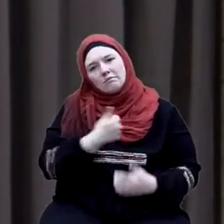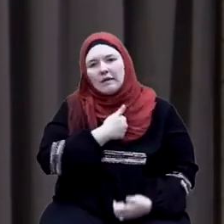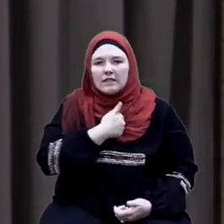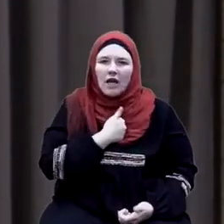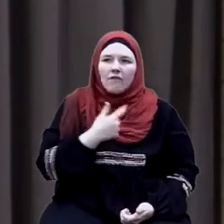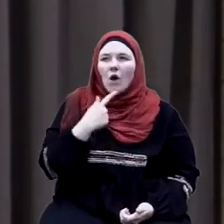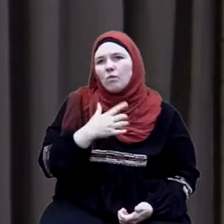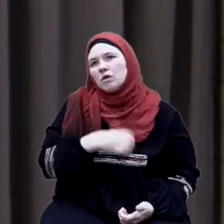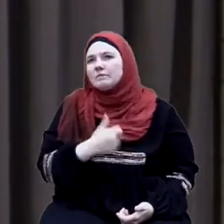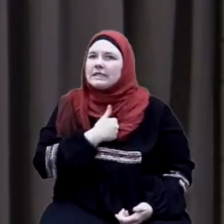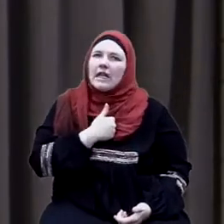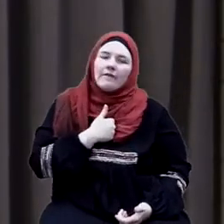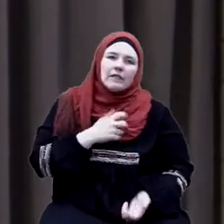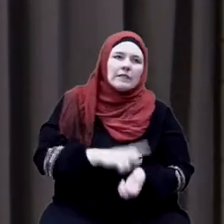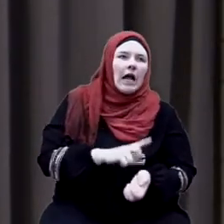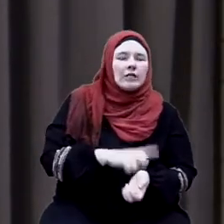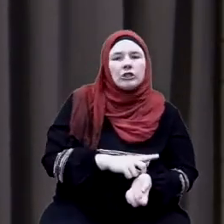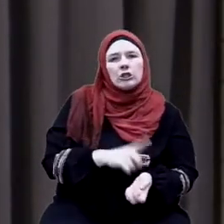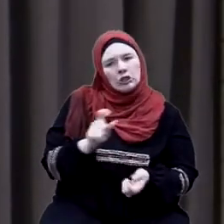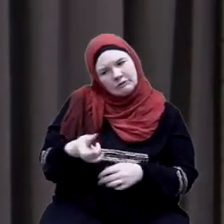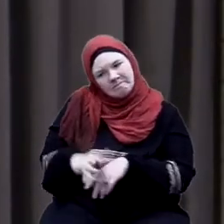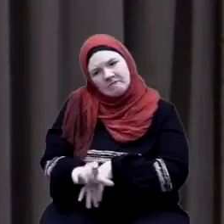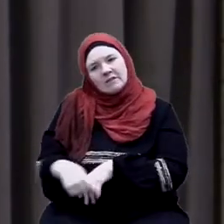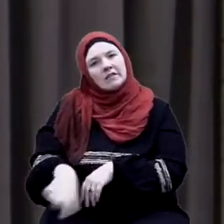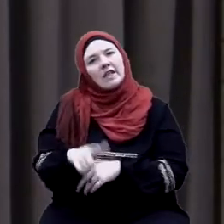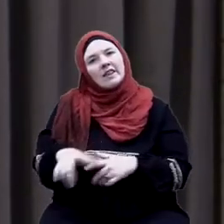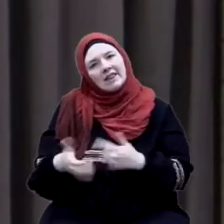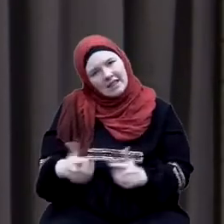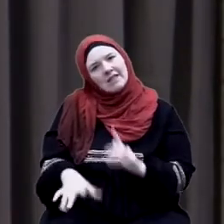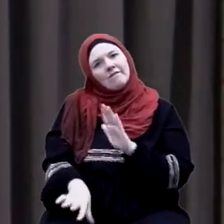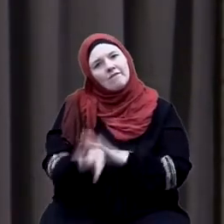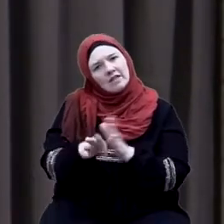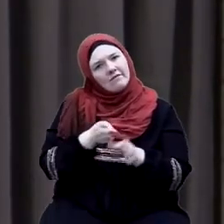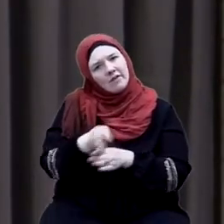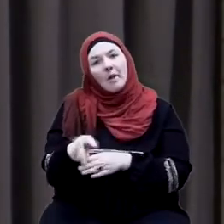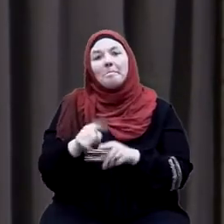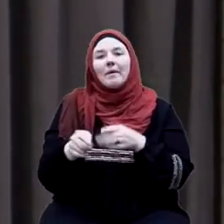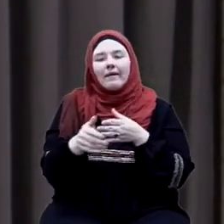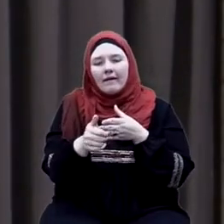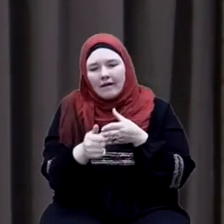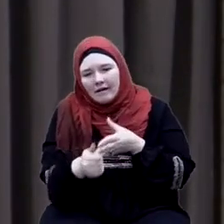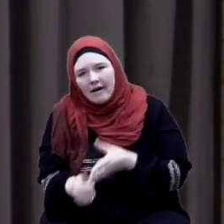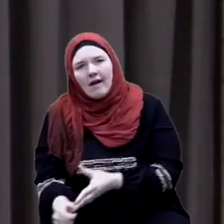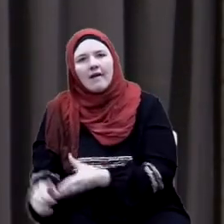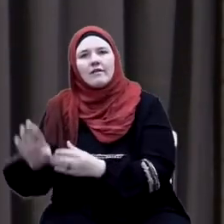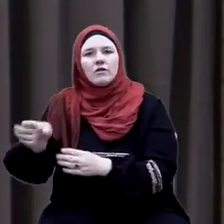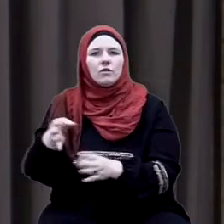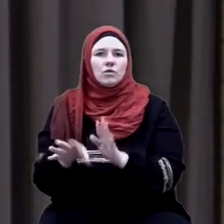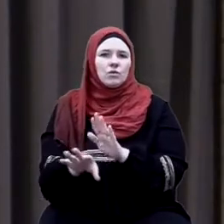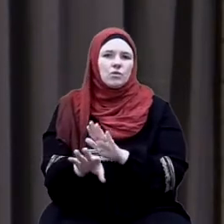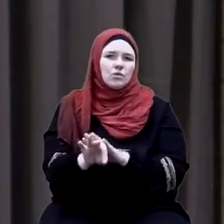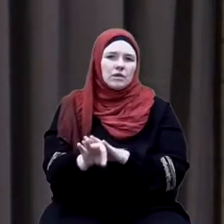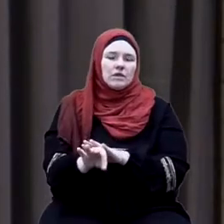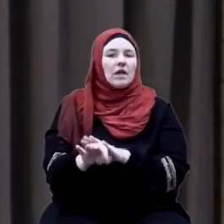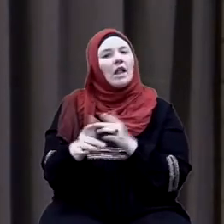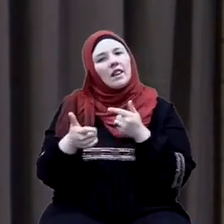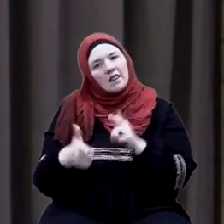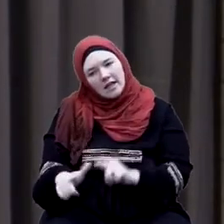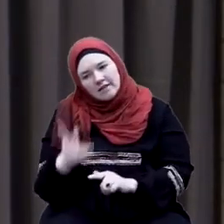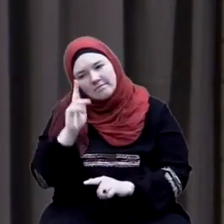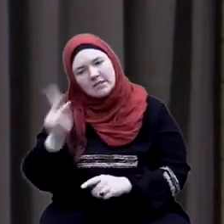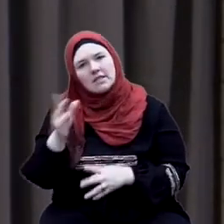done. Let them choose the field of their choice, but guide their choices. Let them see the